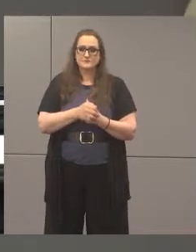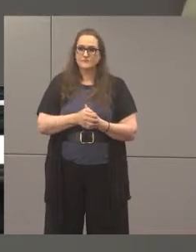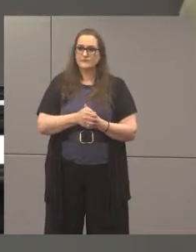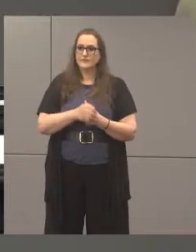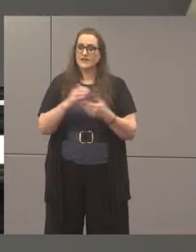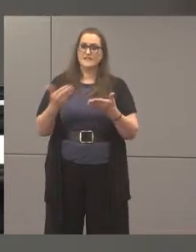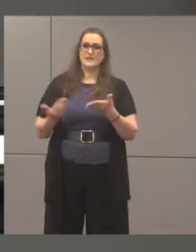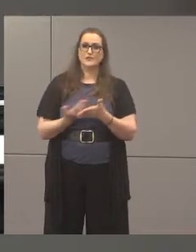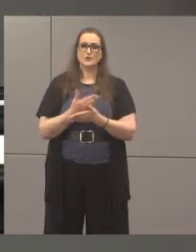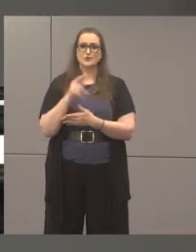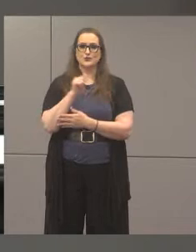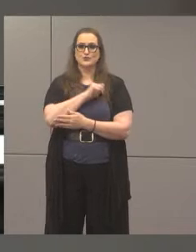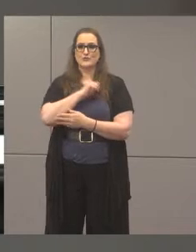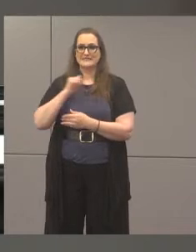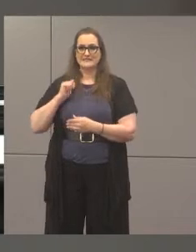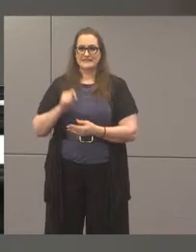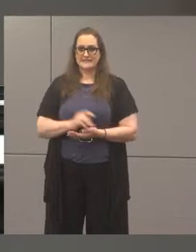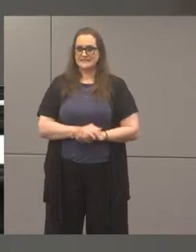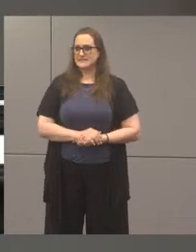that the new trustees